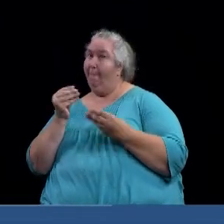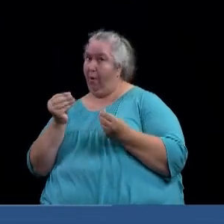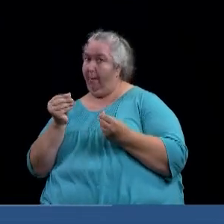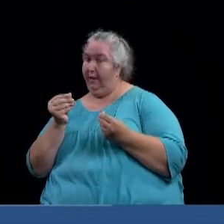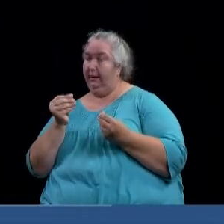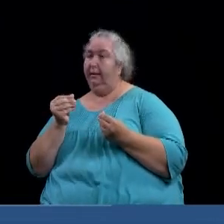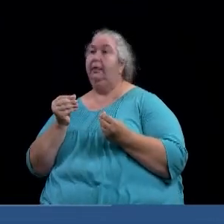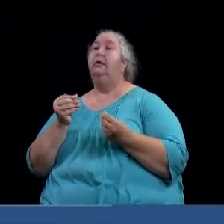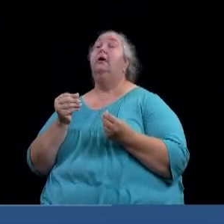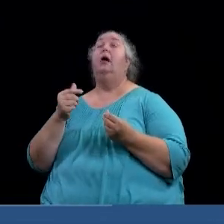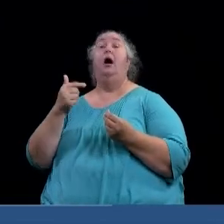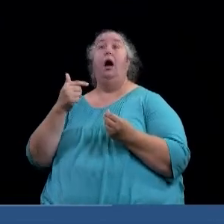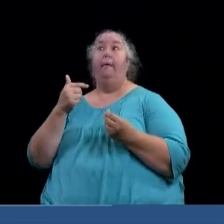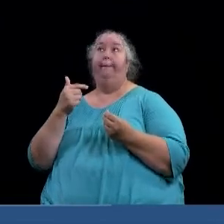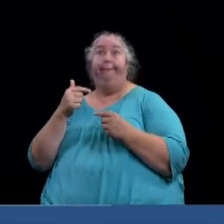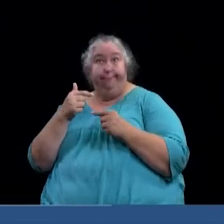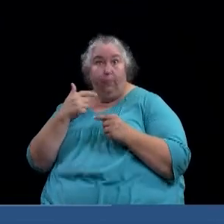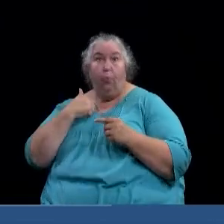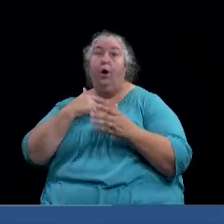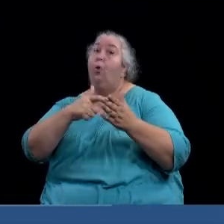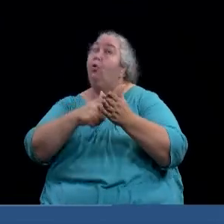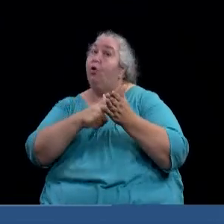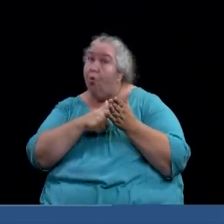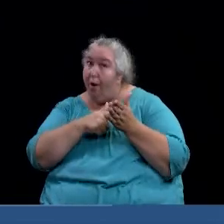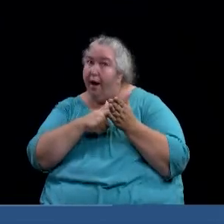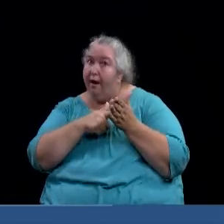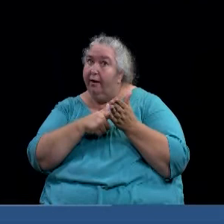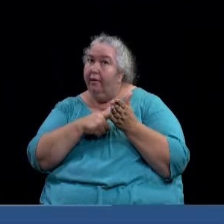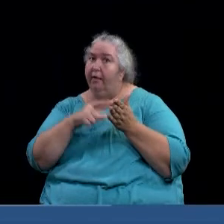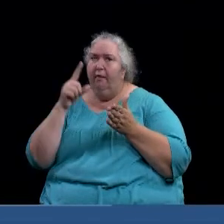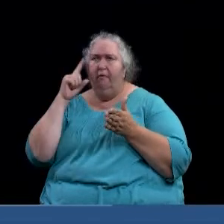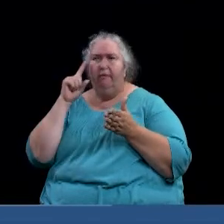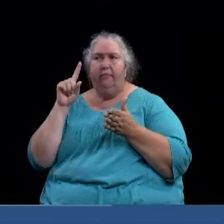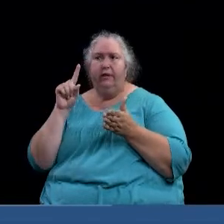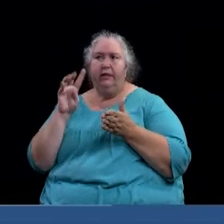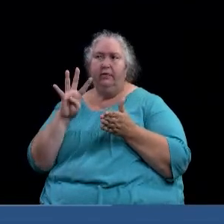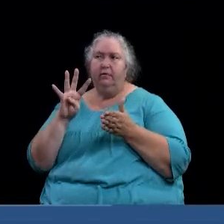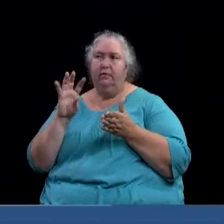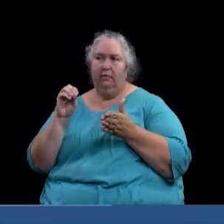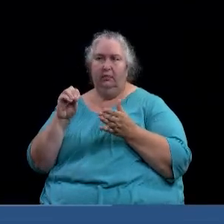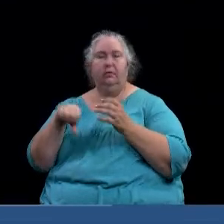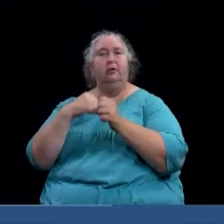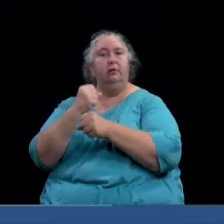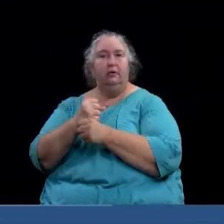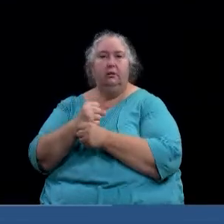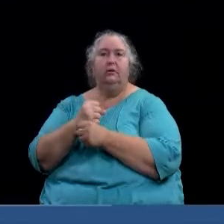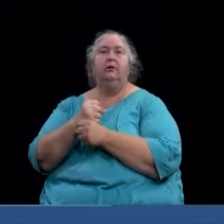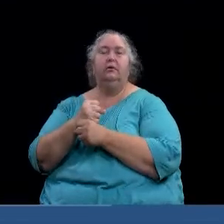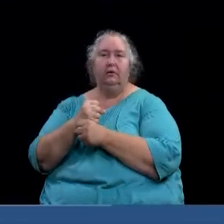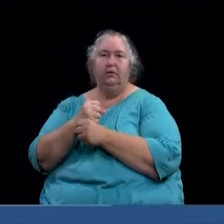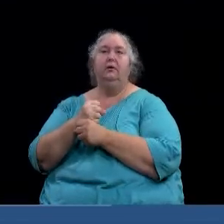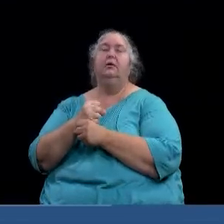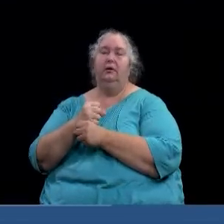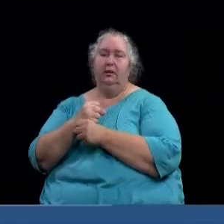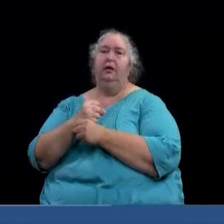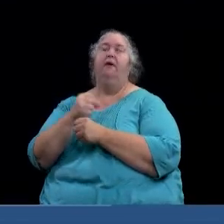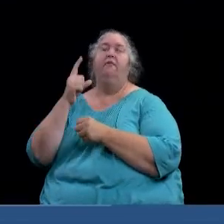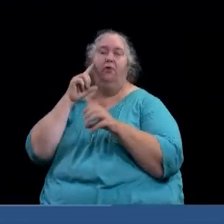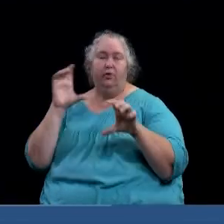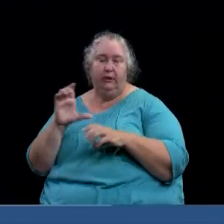40-year term to still conduct business the way we've been conducting business. And by that, I mean that all tenants have to